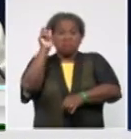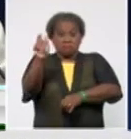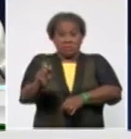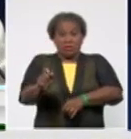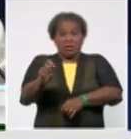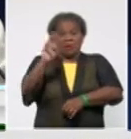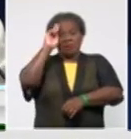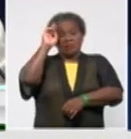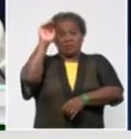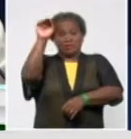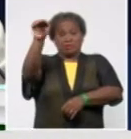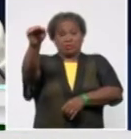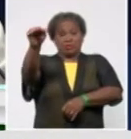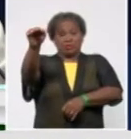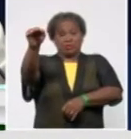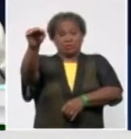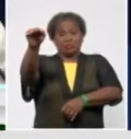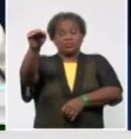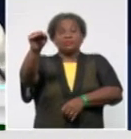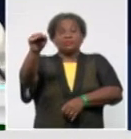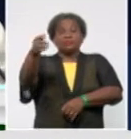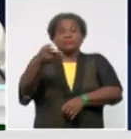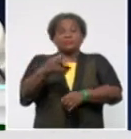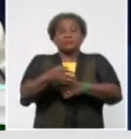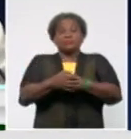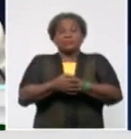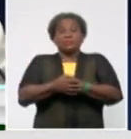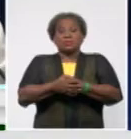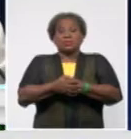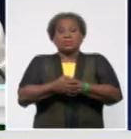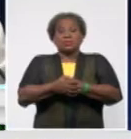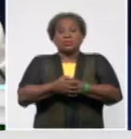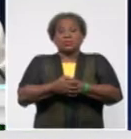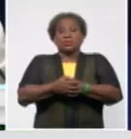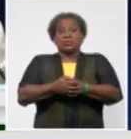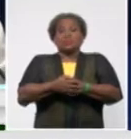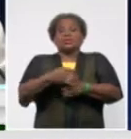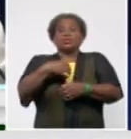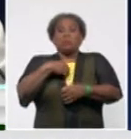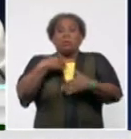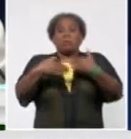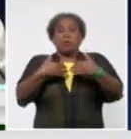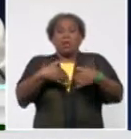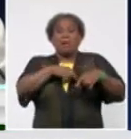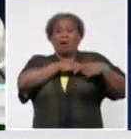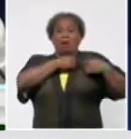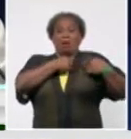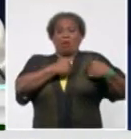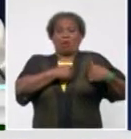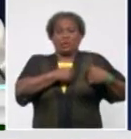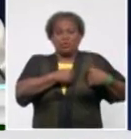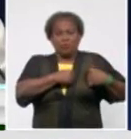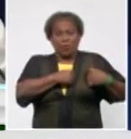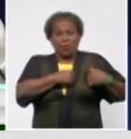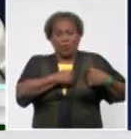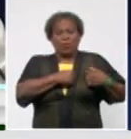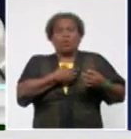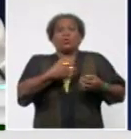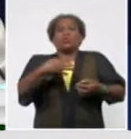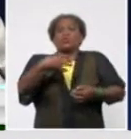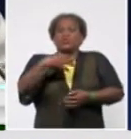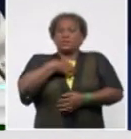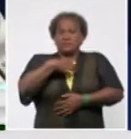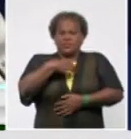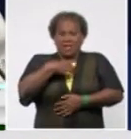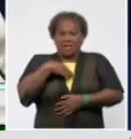our condolences to her family and friends, and we sincerely regret the disease. The other patient is